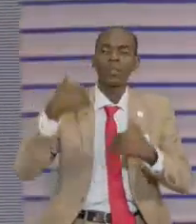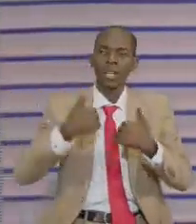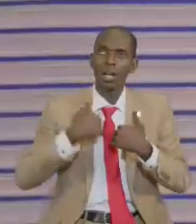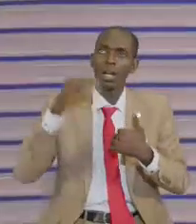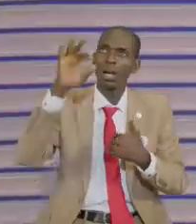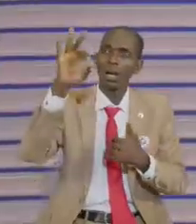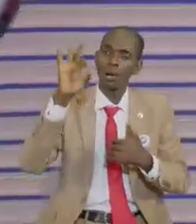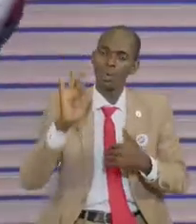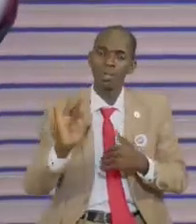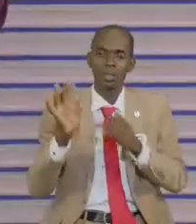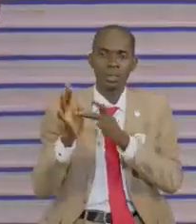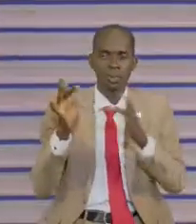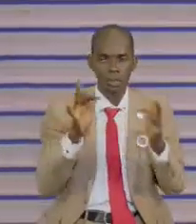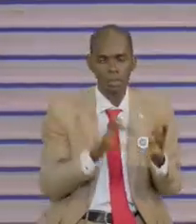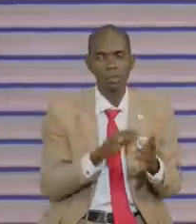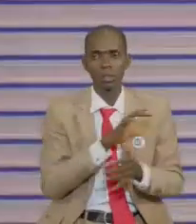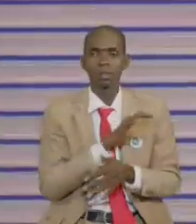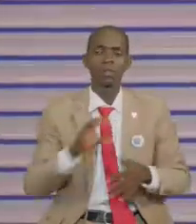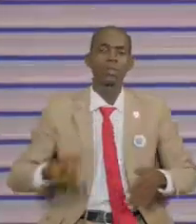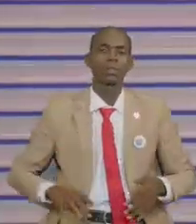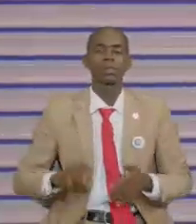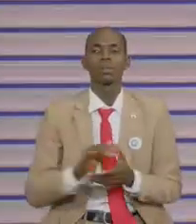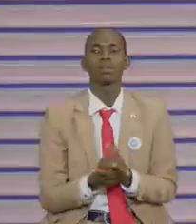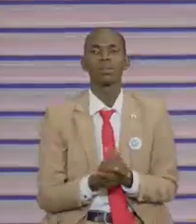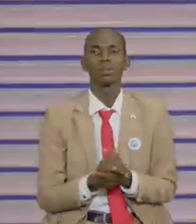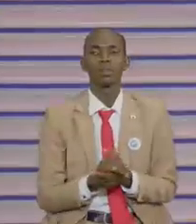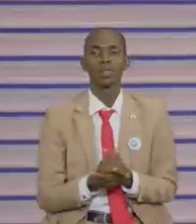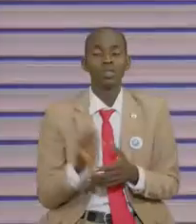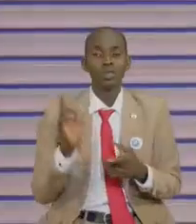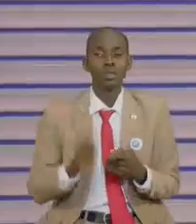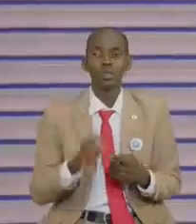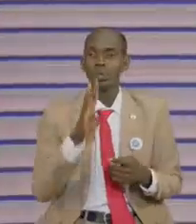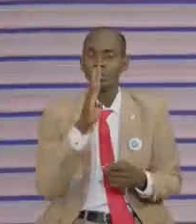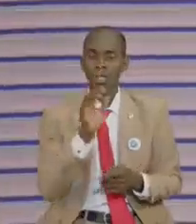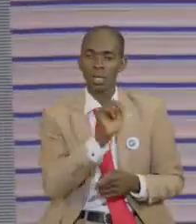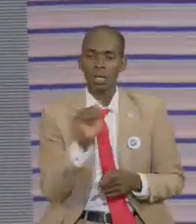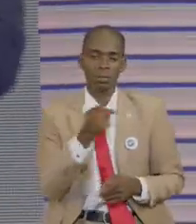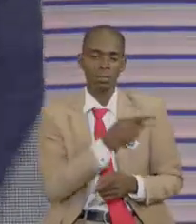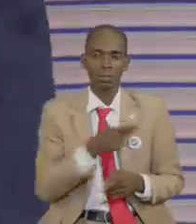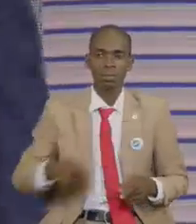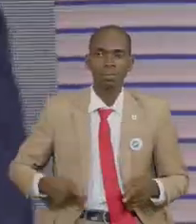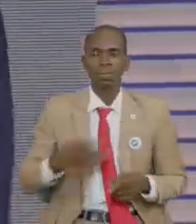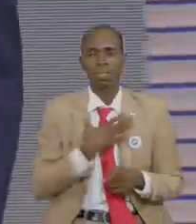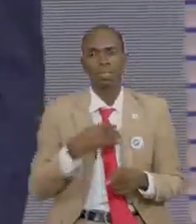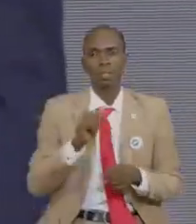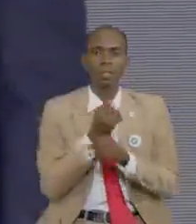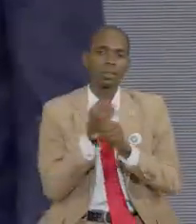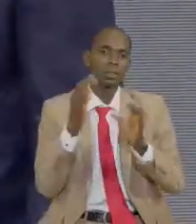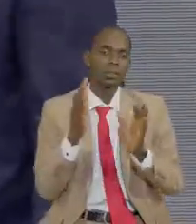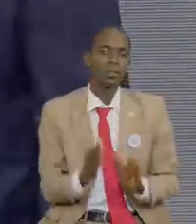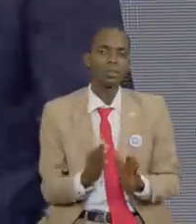exalted Jesus Christ to be a prince and a savior, to